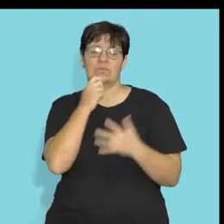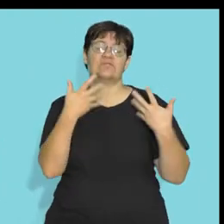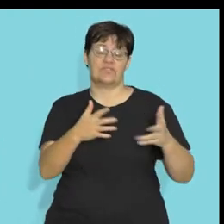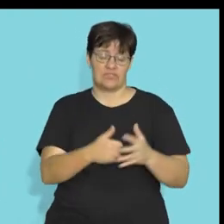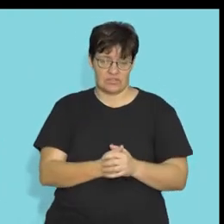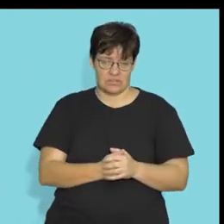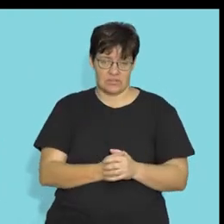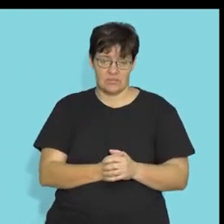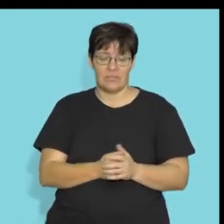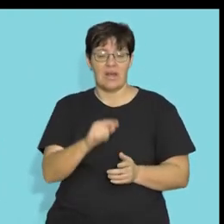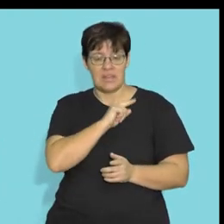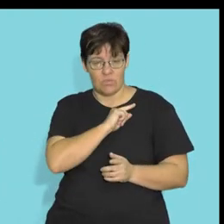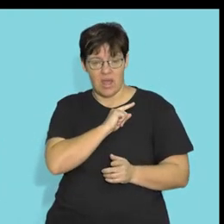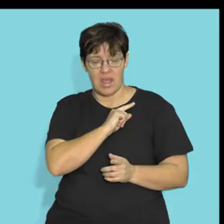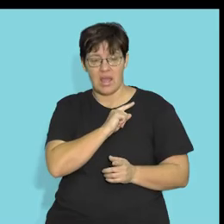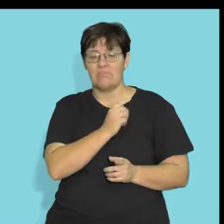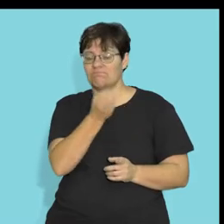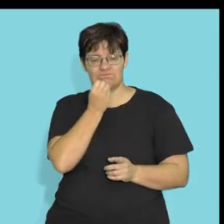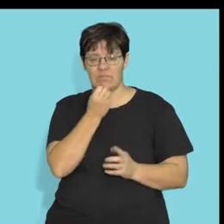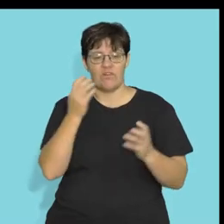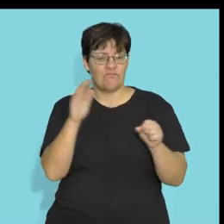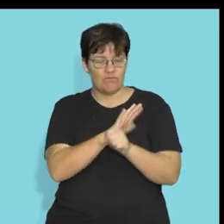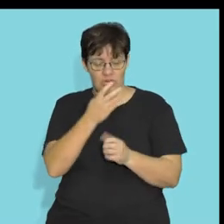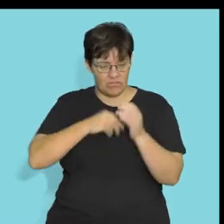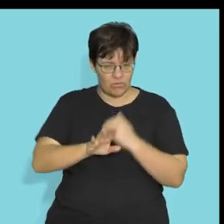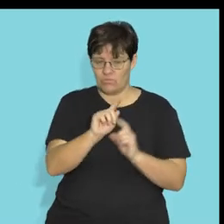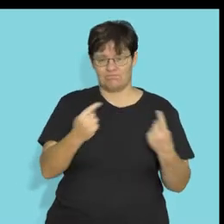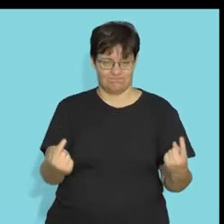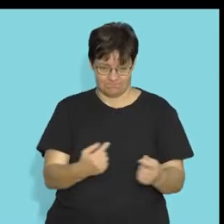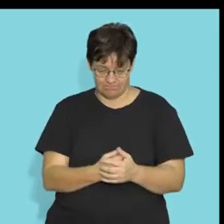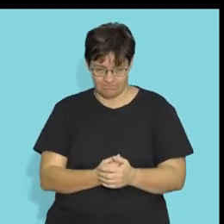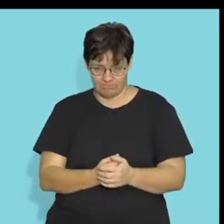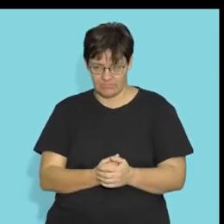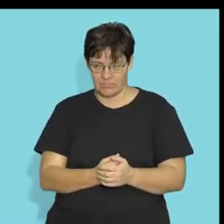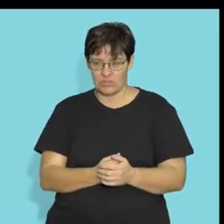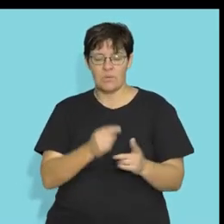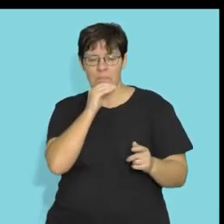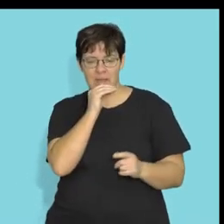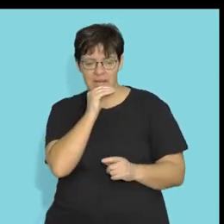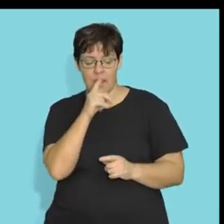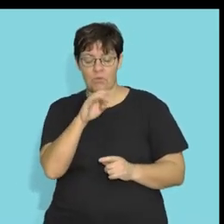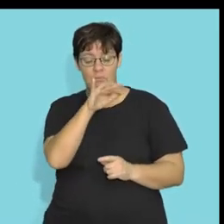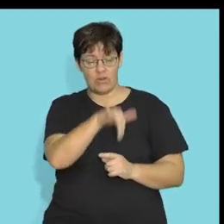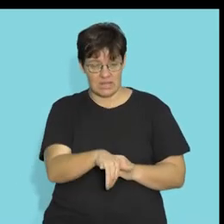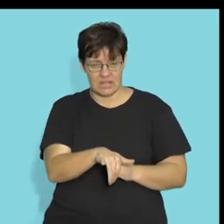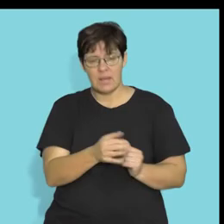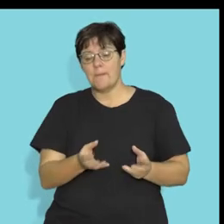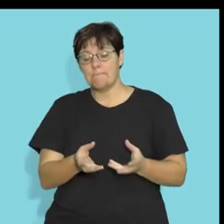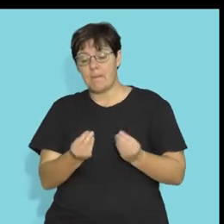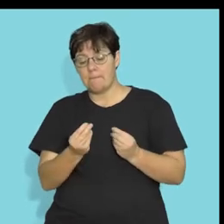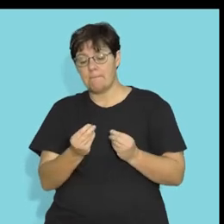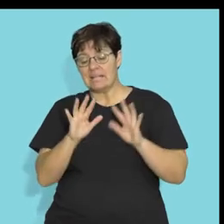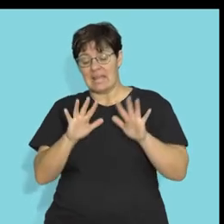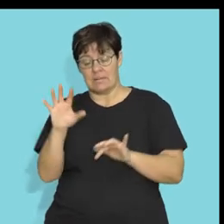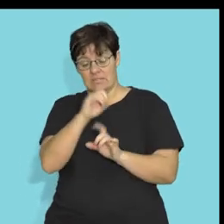a lot of it is lost due to indigested or incompletely digested food. So essentially, the primary consumers get about 10%